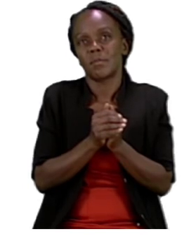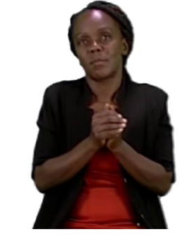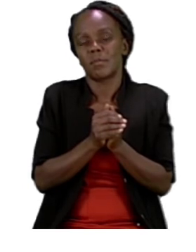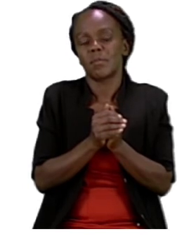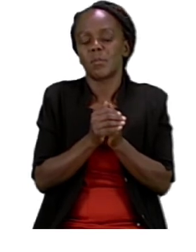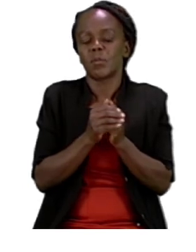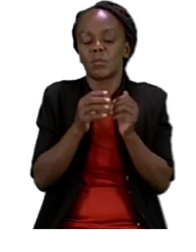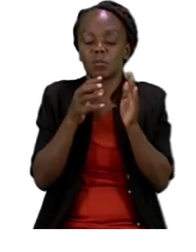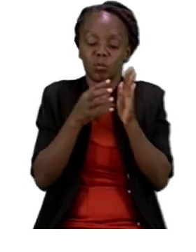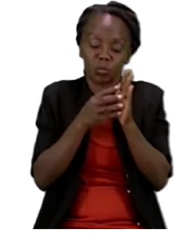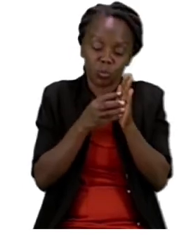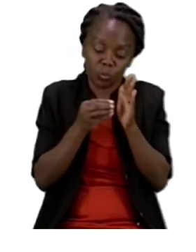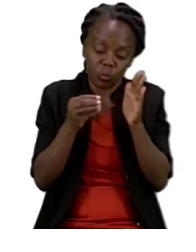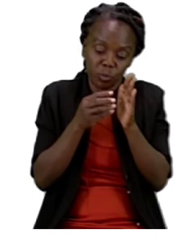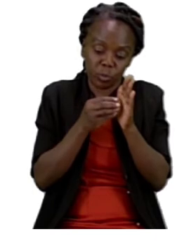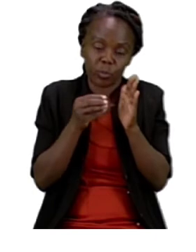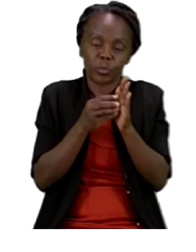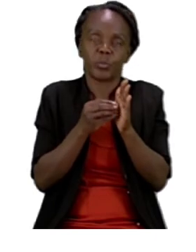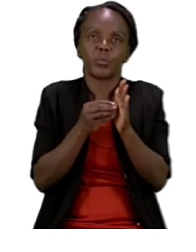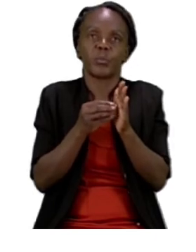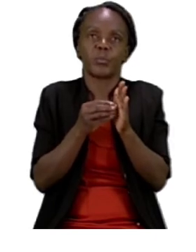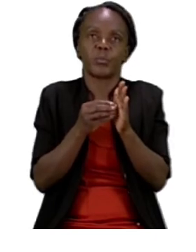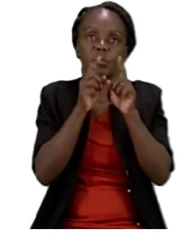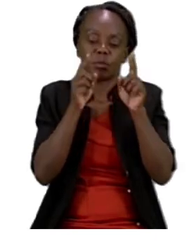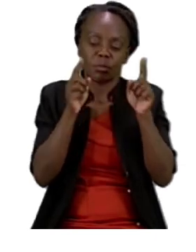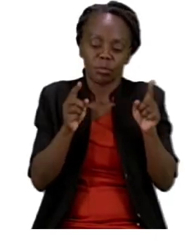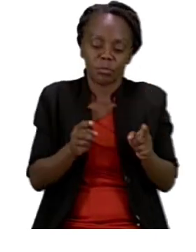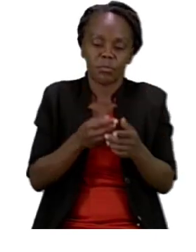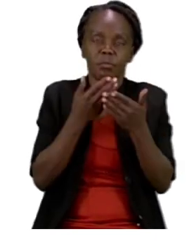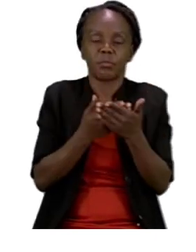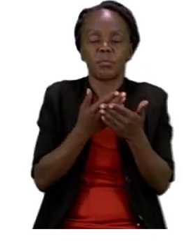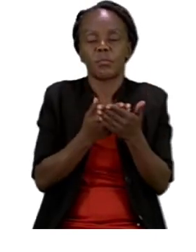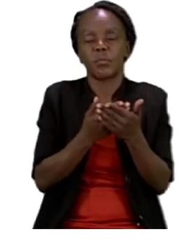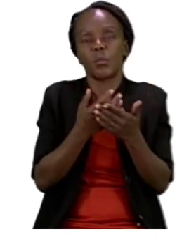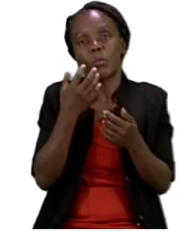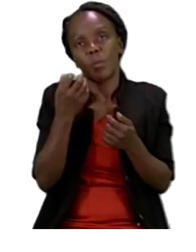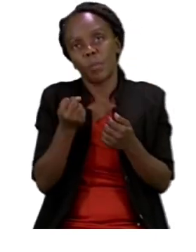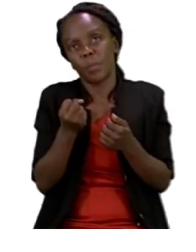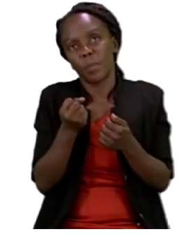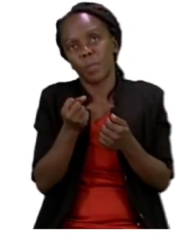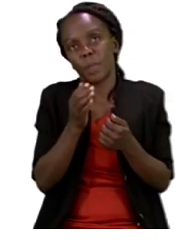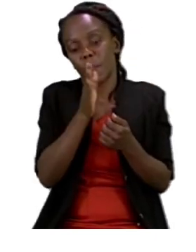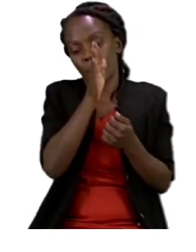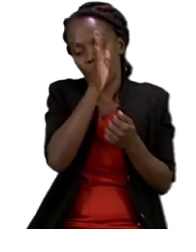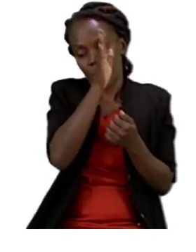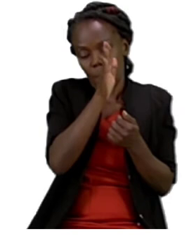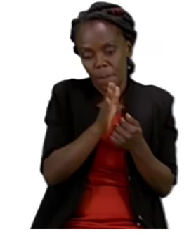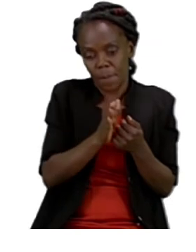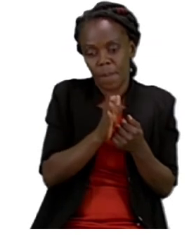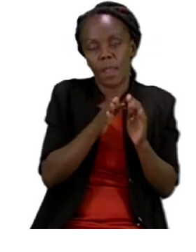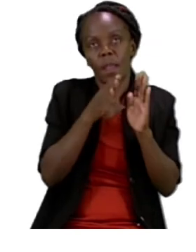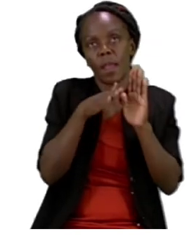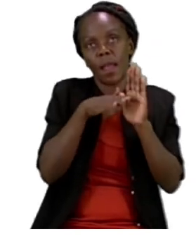picture. So they have only given us one half of the picture. And now it is our